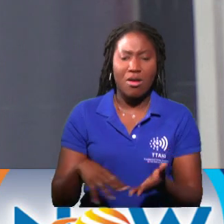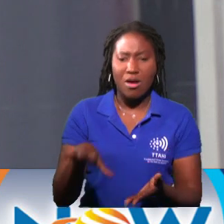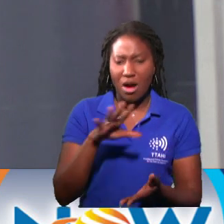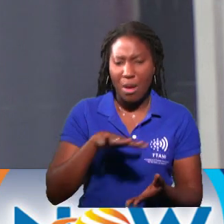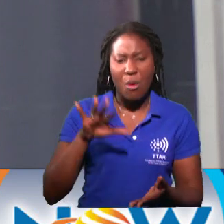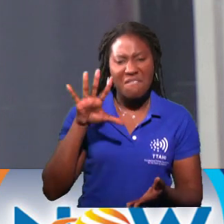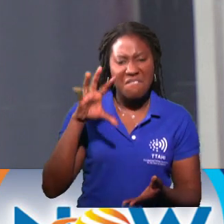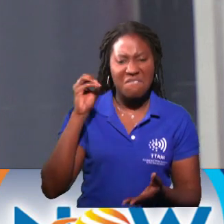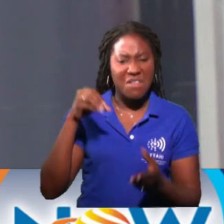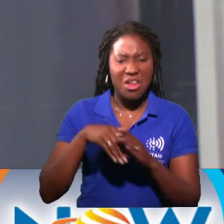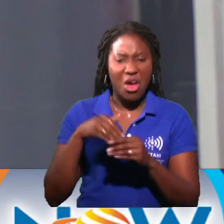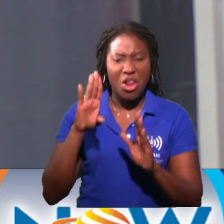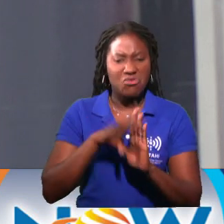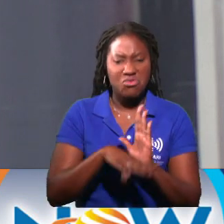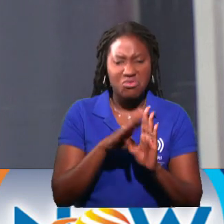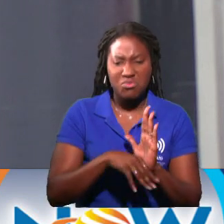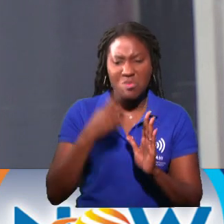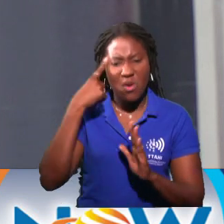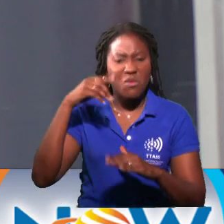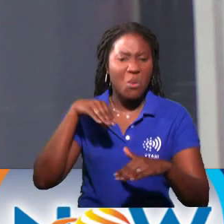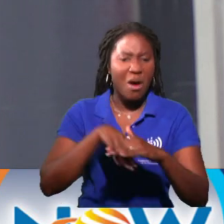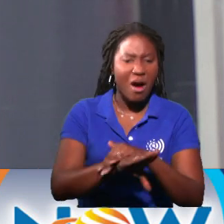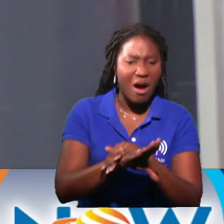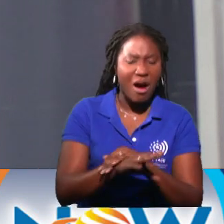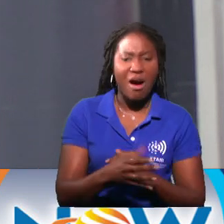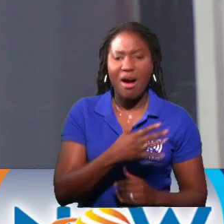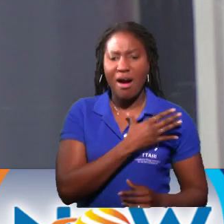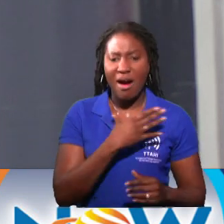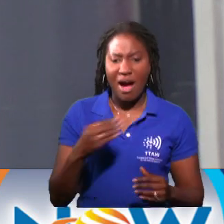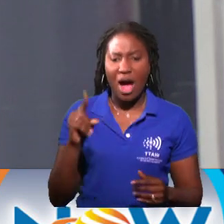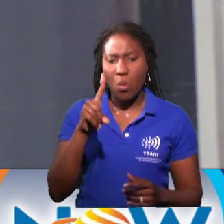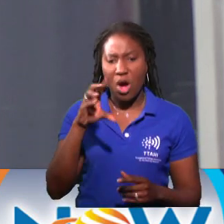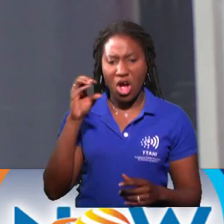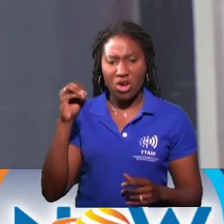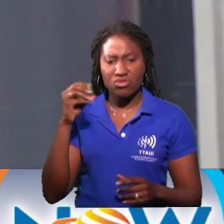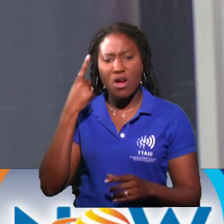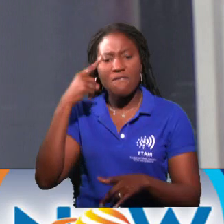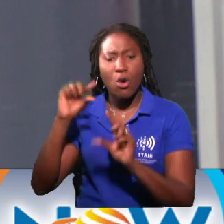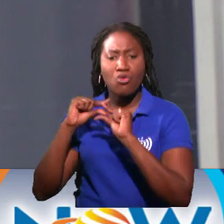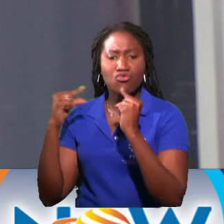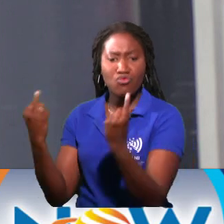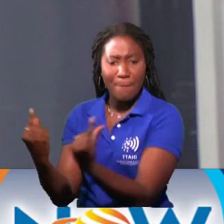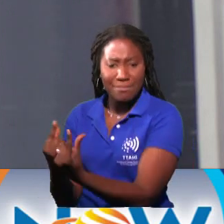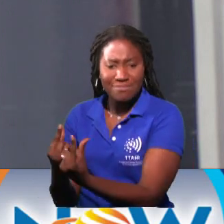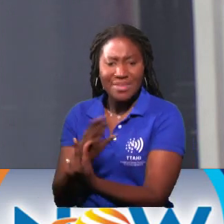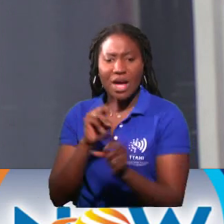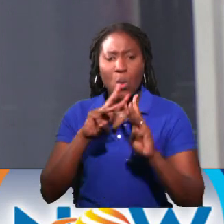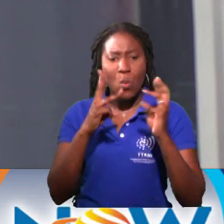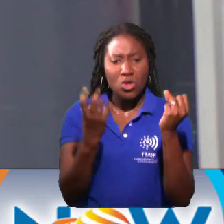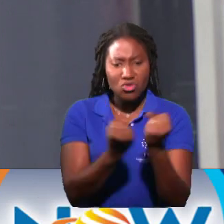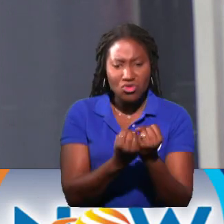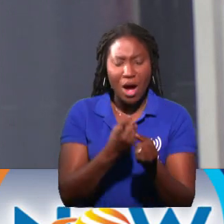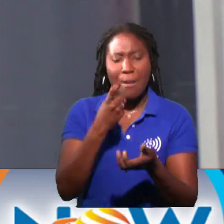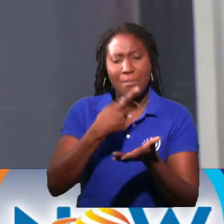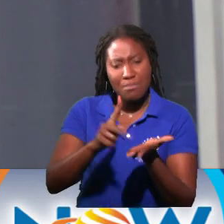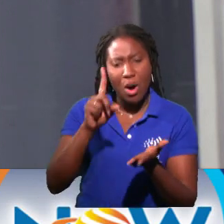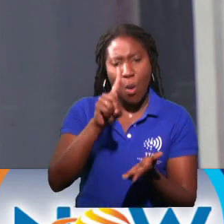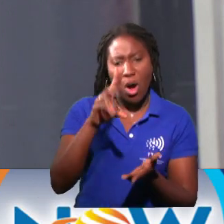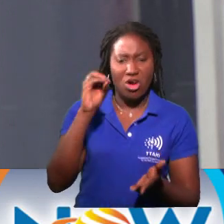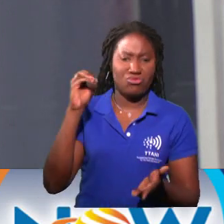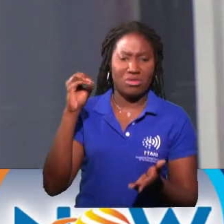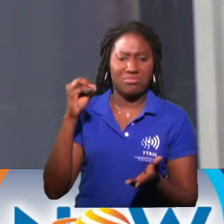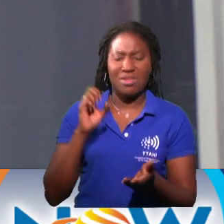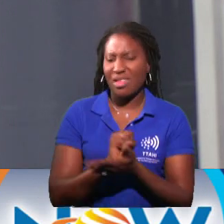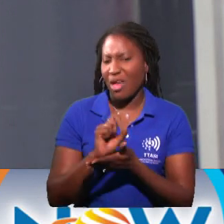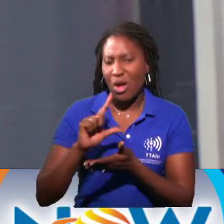most $58 to enter for individuals for the all mass, 100 for groups, and our workshops are 100. Those are the only